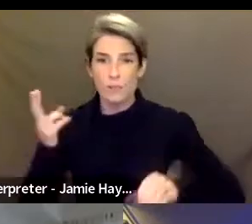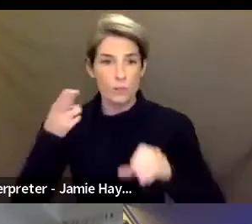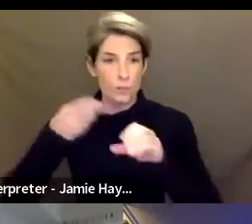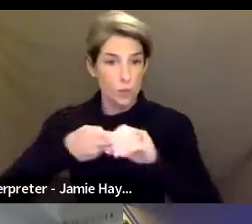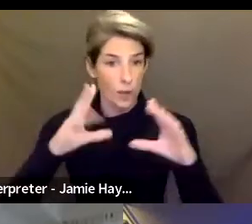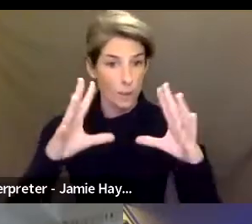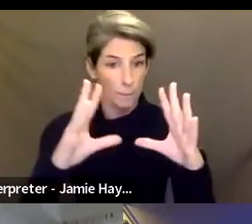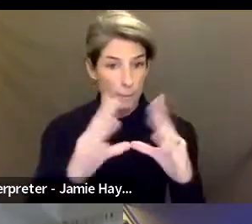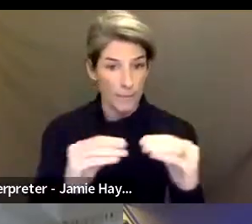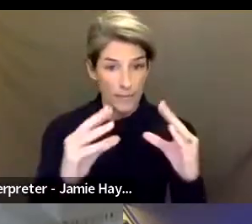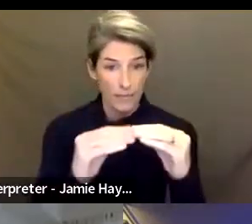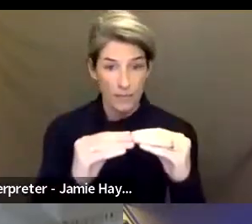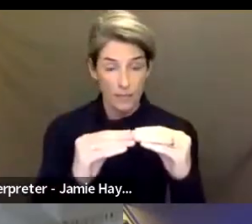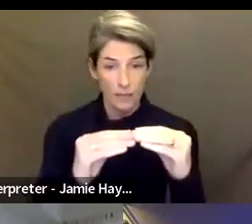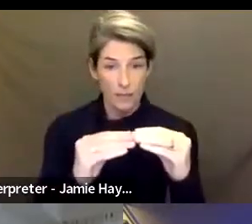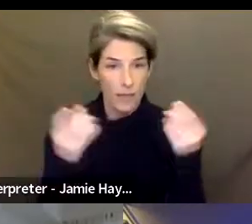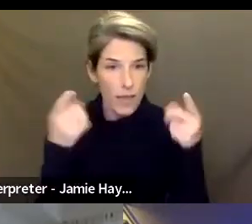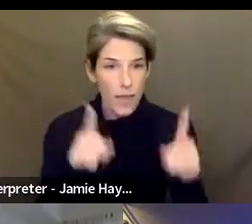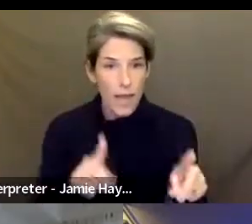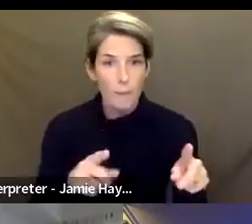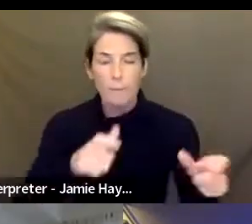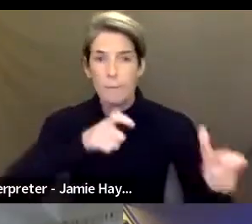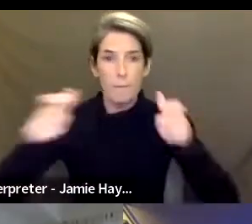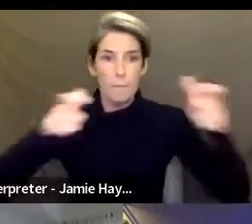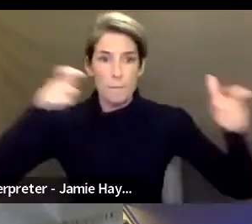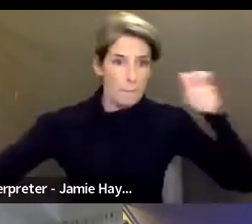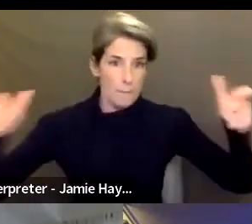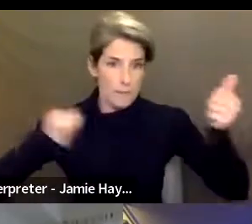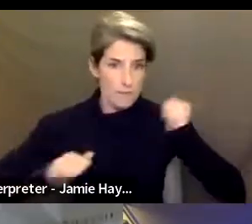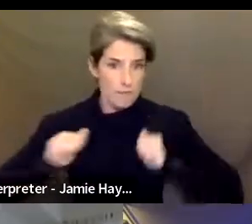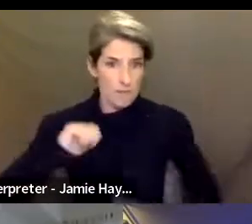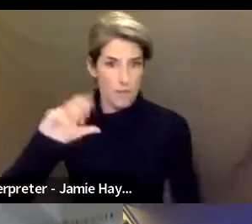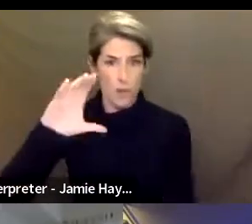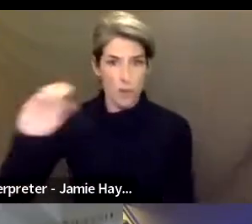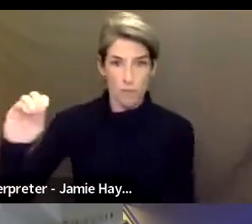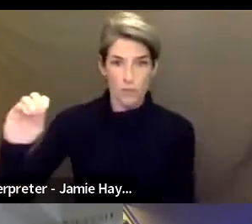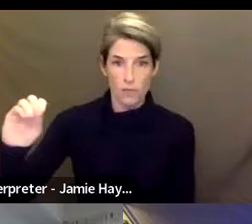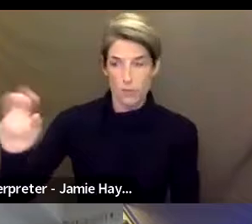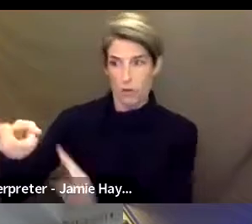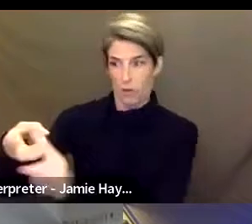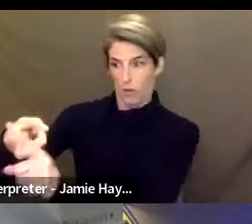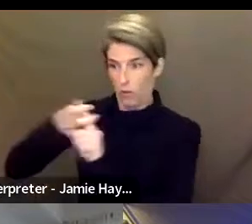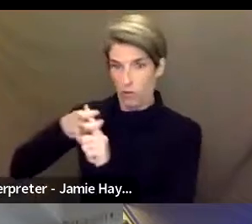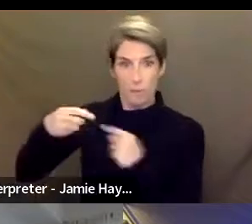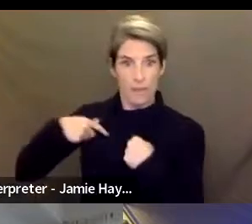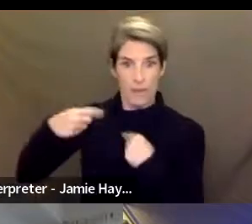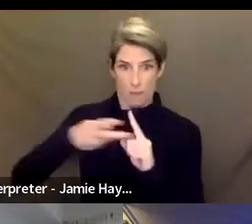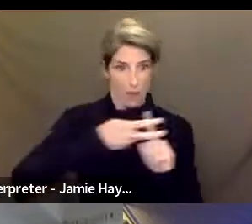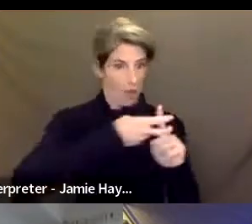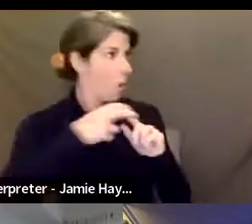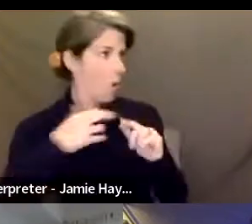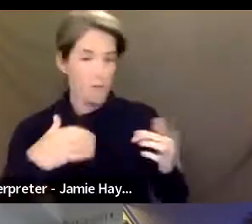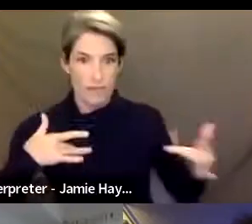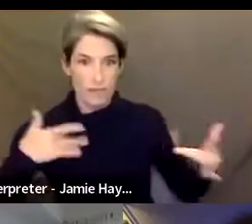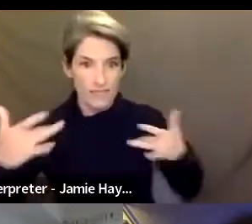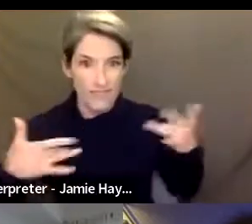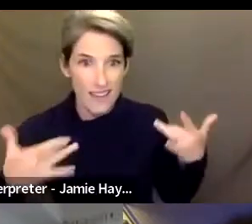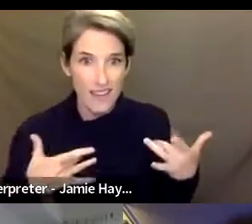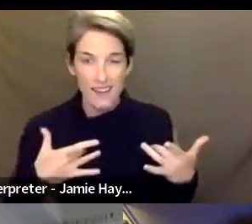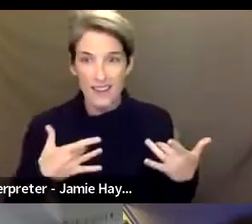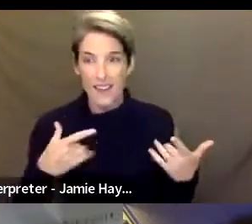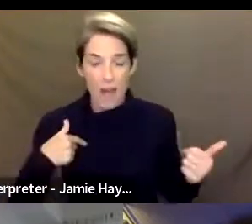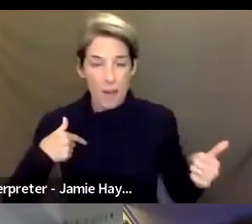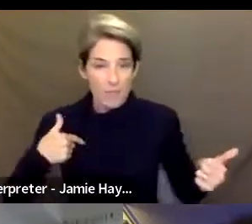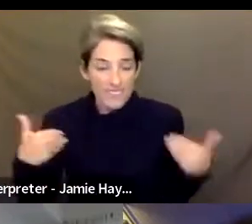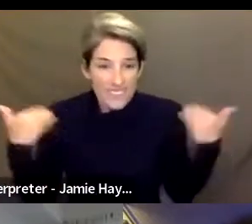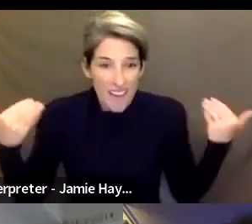that people would just, like, big theater companies would be like, you're the person we need to go. And I'd be so excited. I'm like, oh my God, I was young.